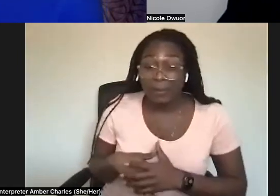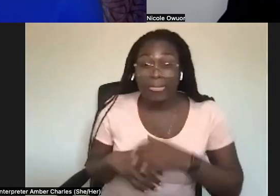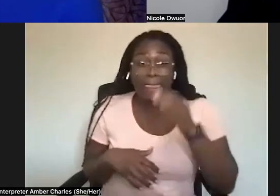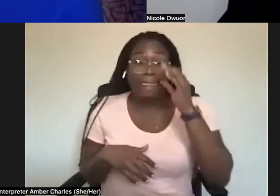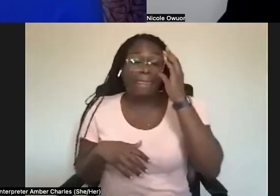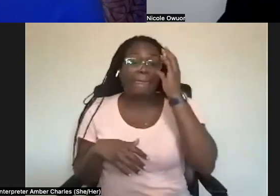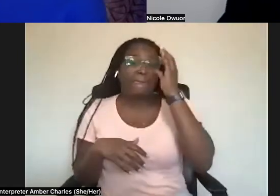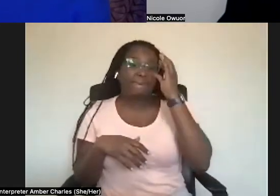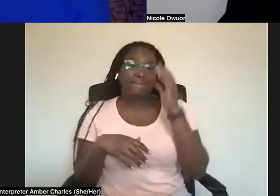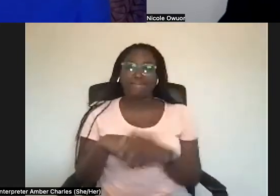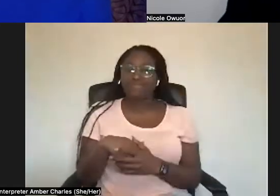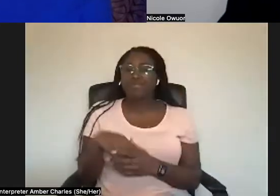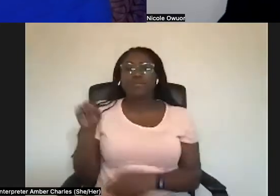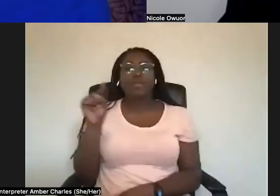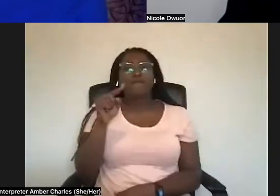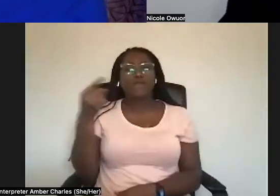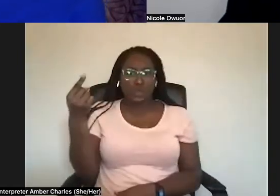The first would be